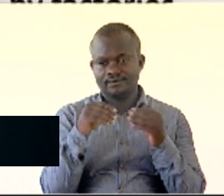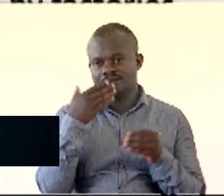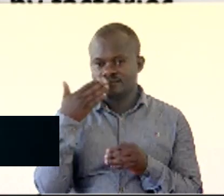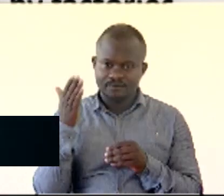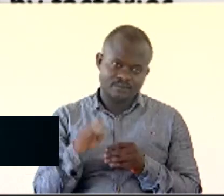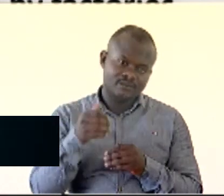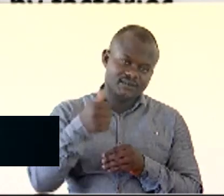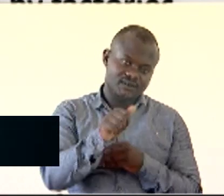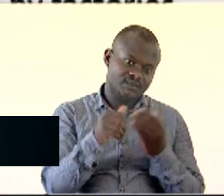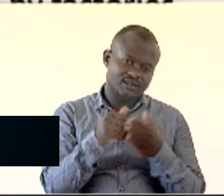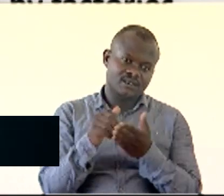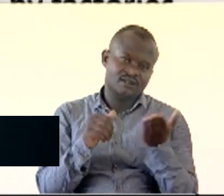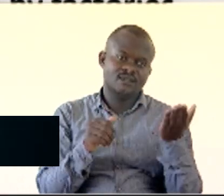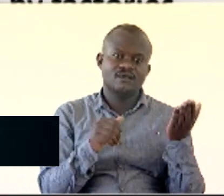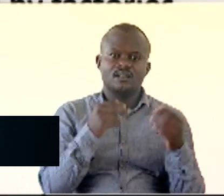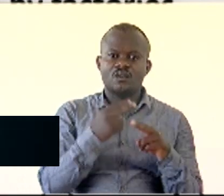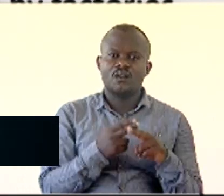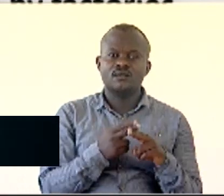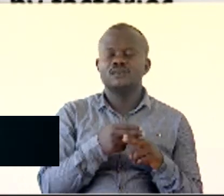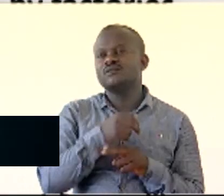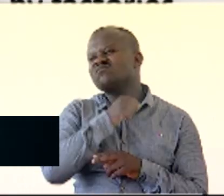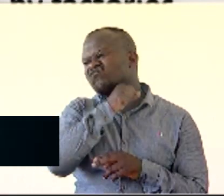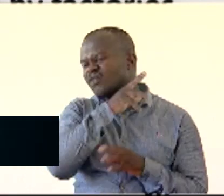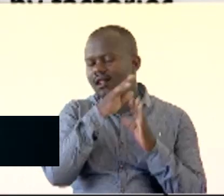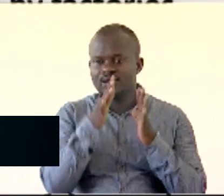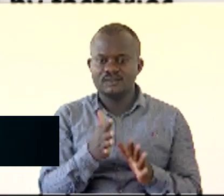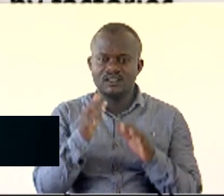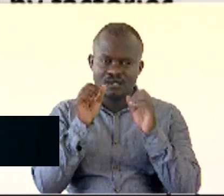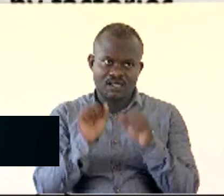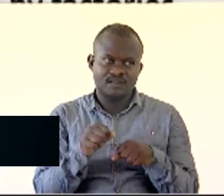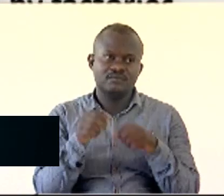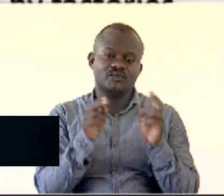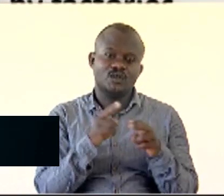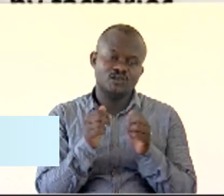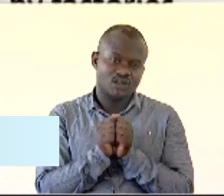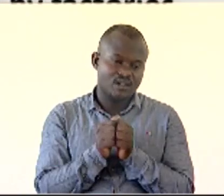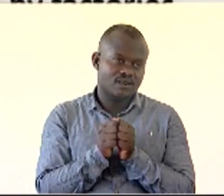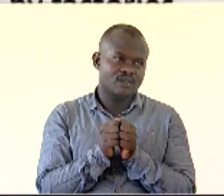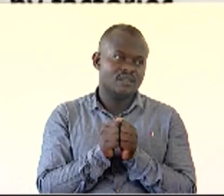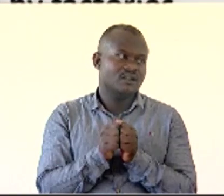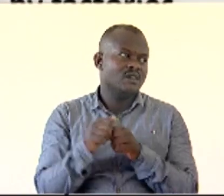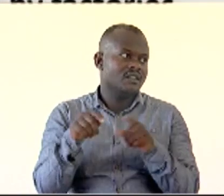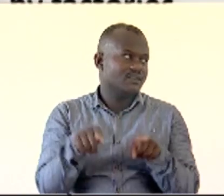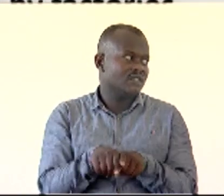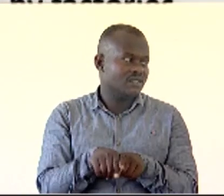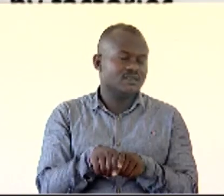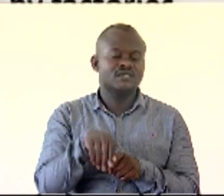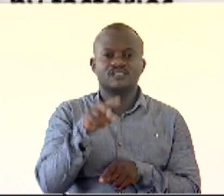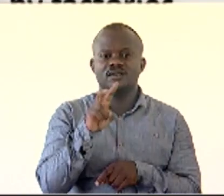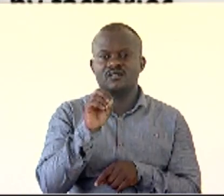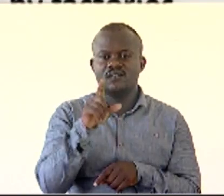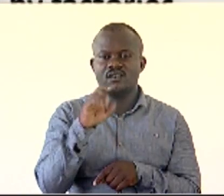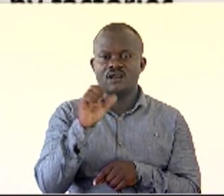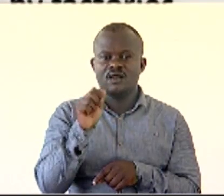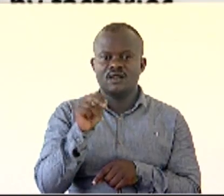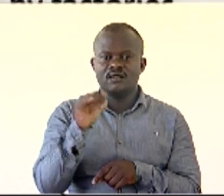are called pollutants. Pollutants can be natural, such as volcanic ash. They